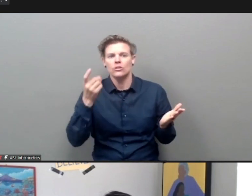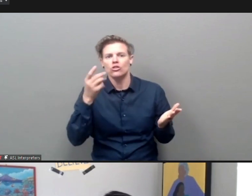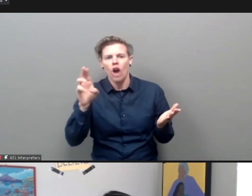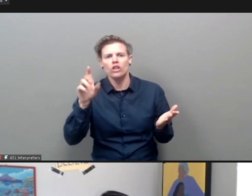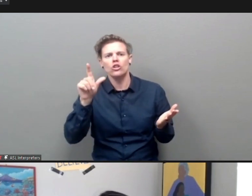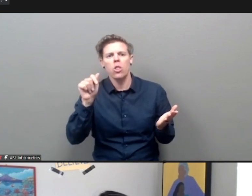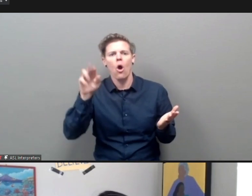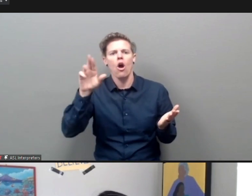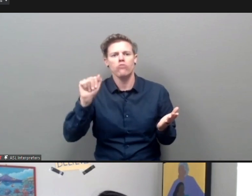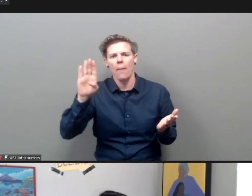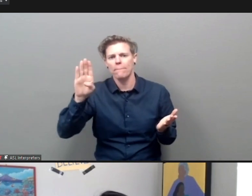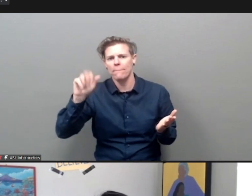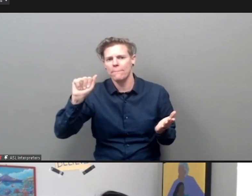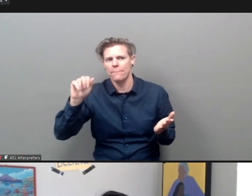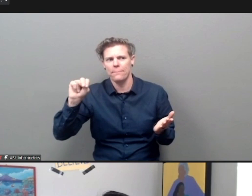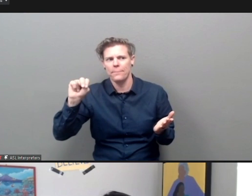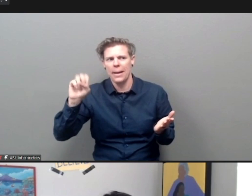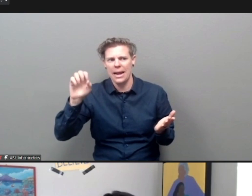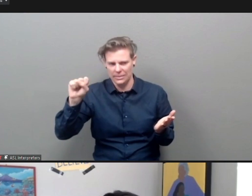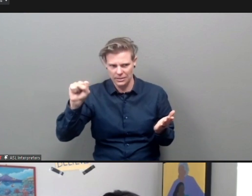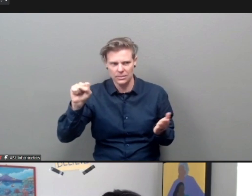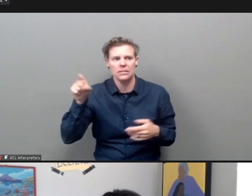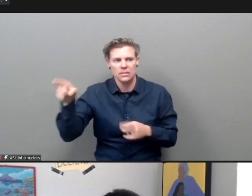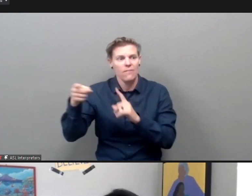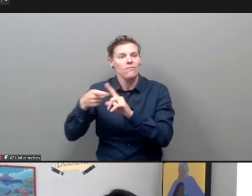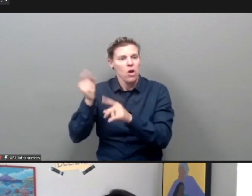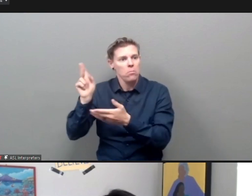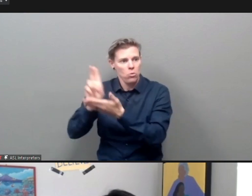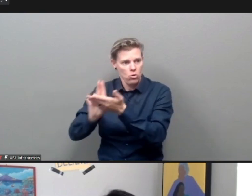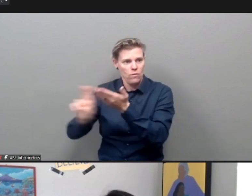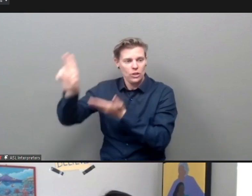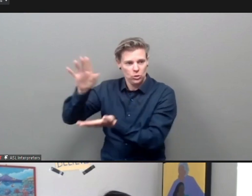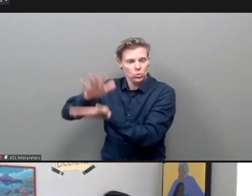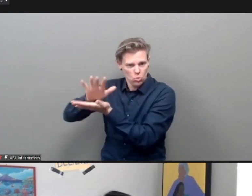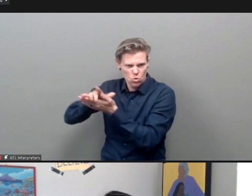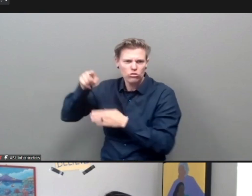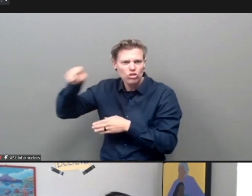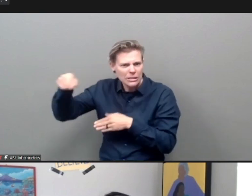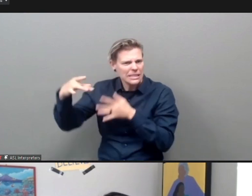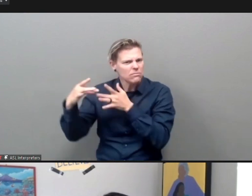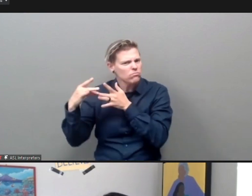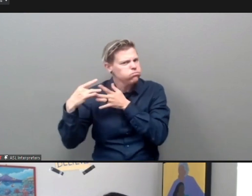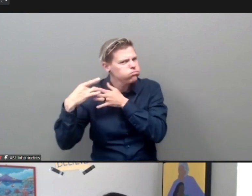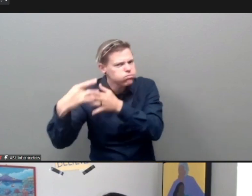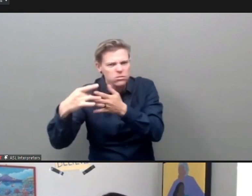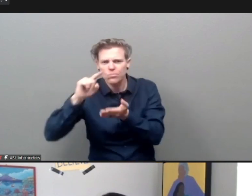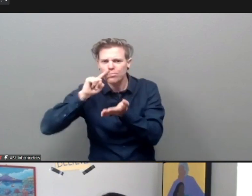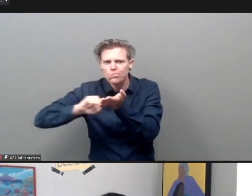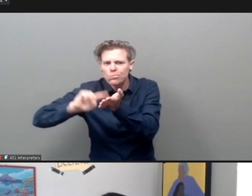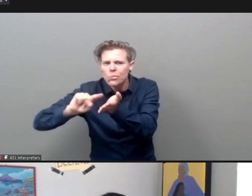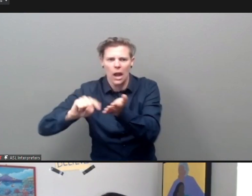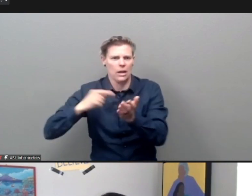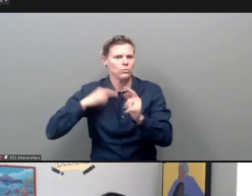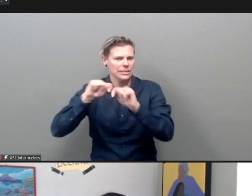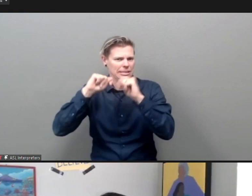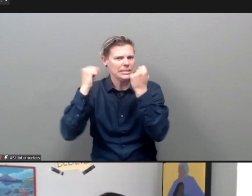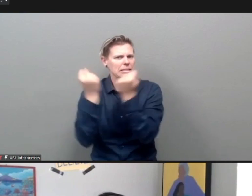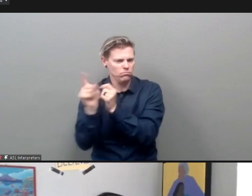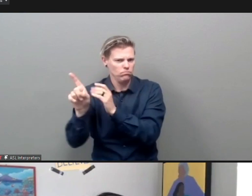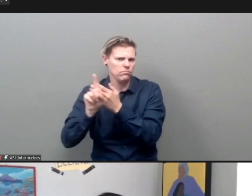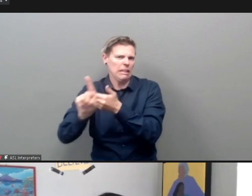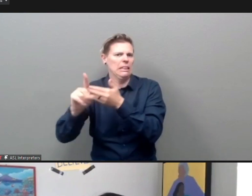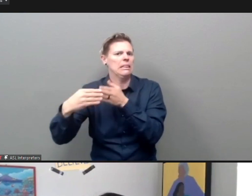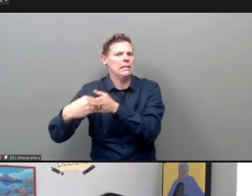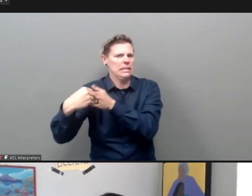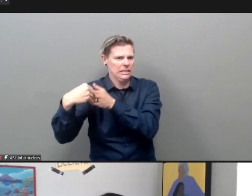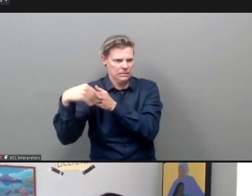up our MAT team and got a special award from the governor for doing so. still heads up our vaccine